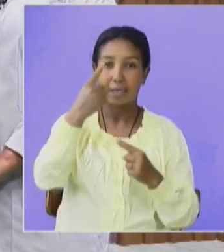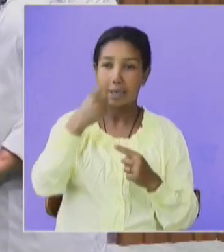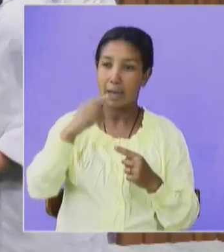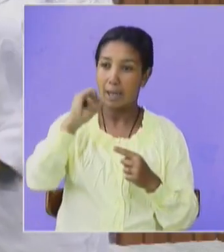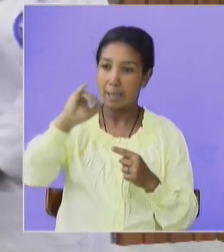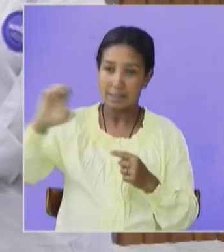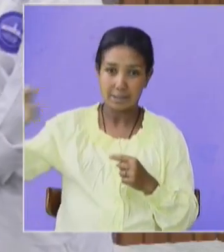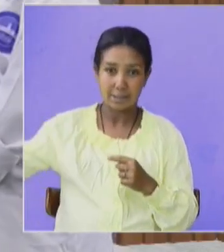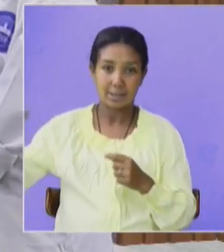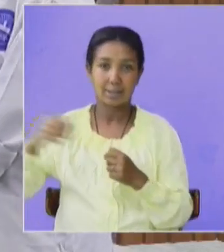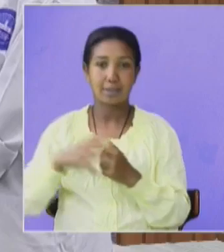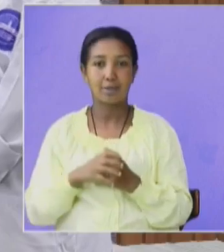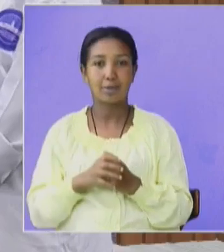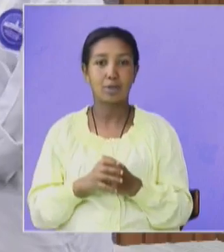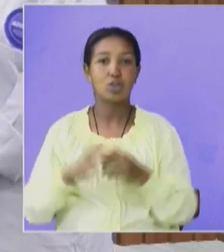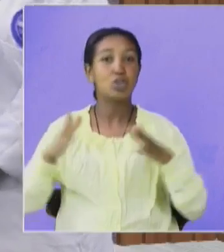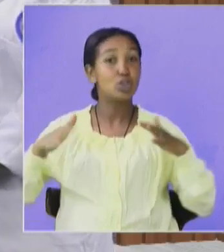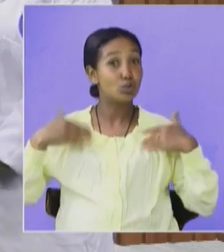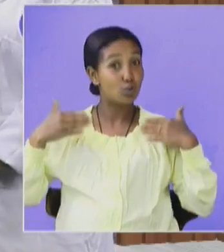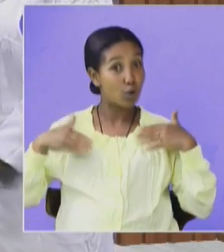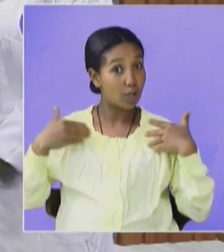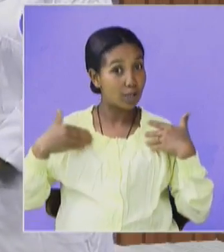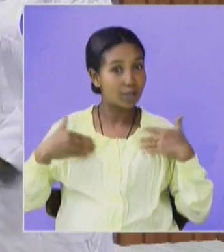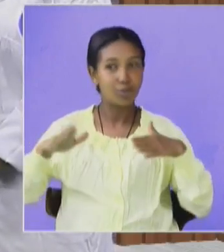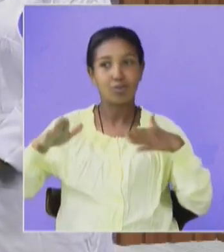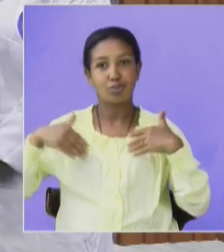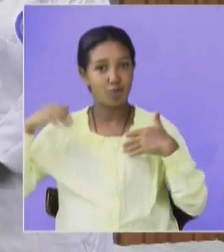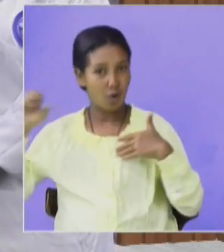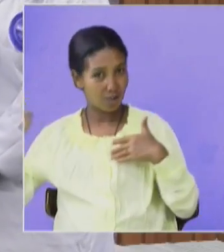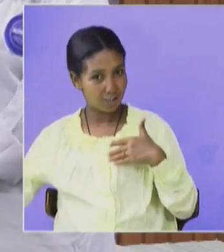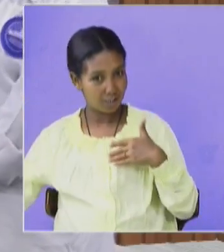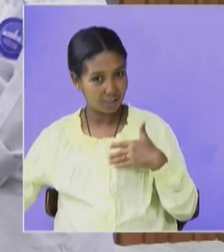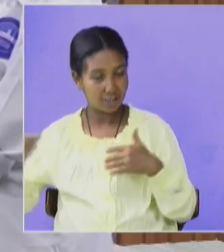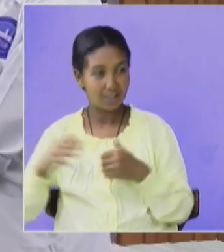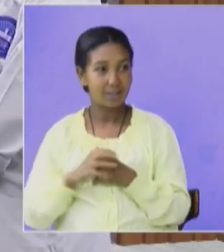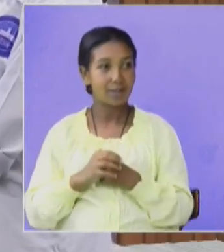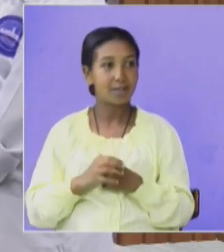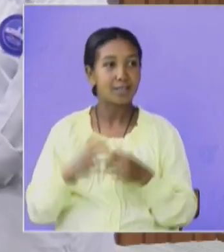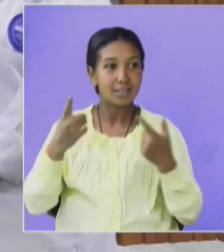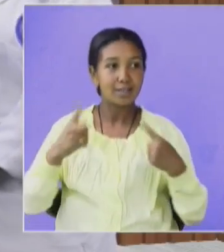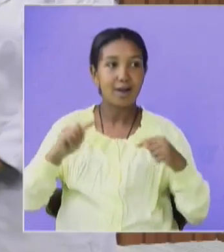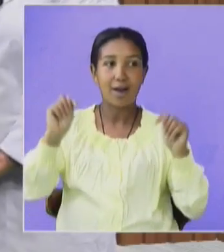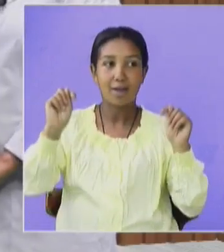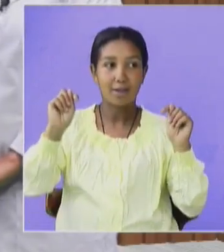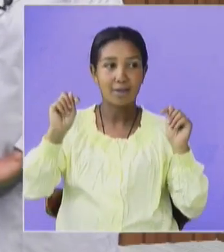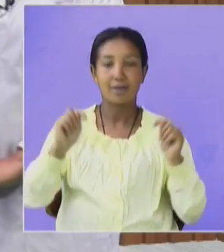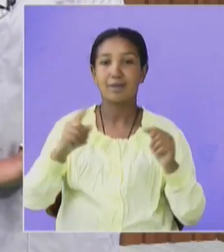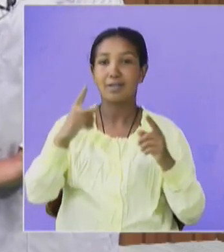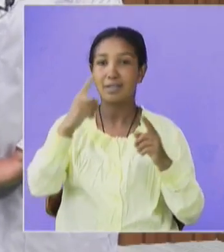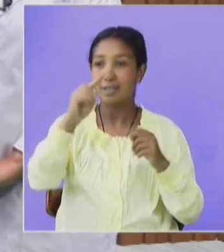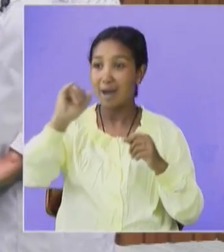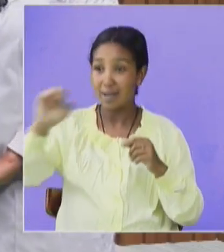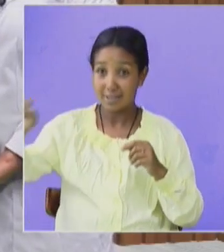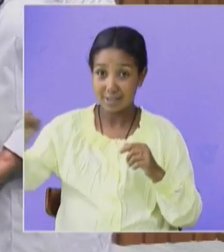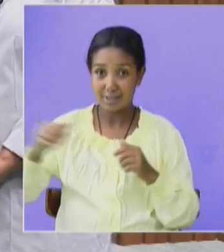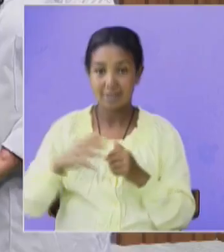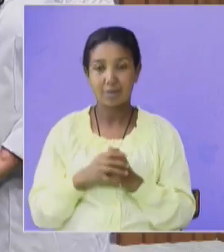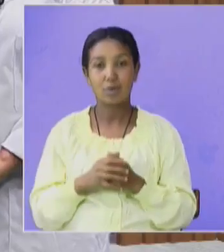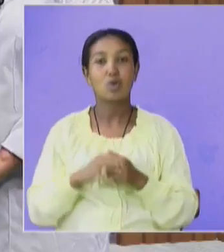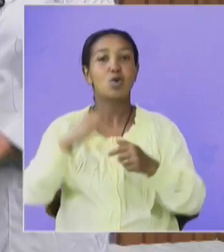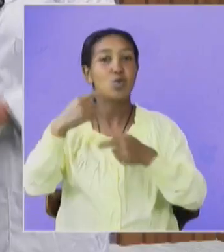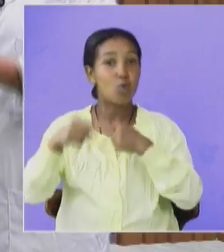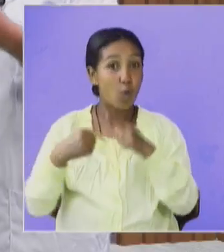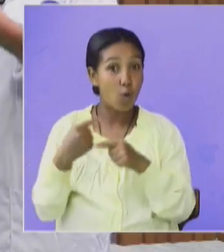cries. Enjoy, enjoys. Try, tries.